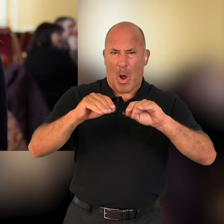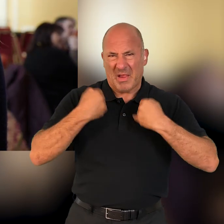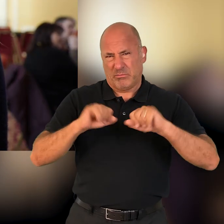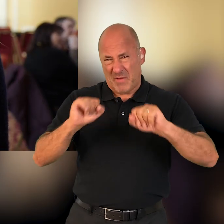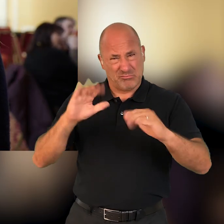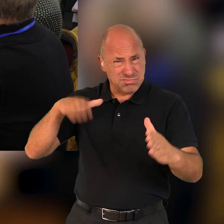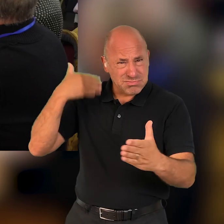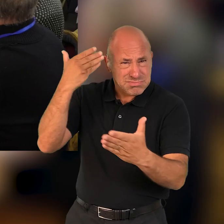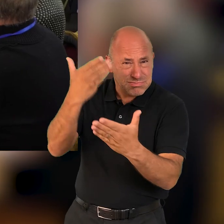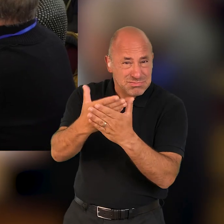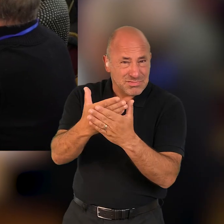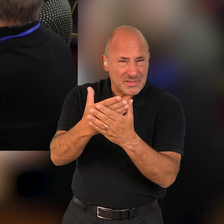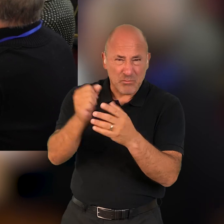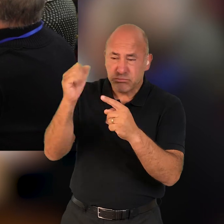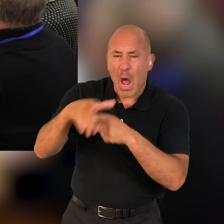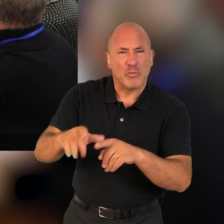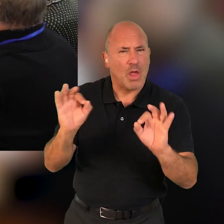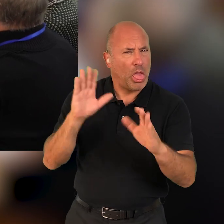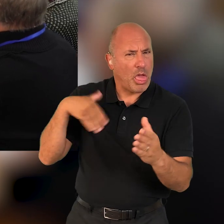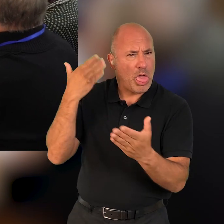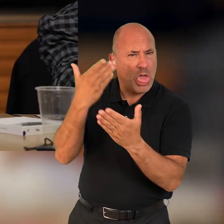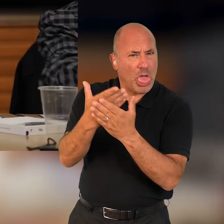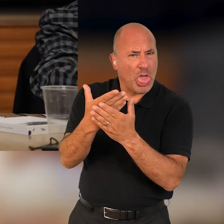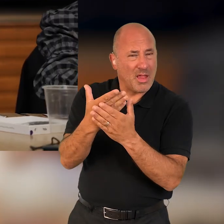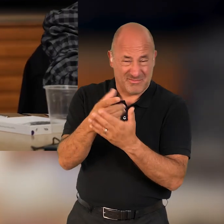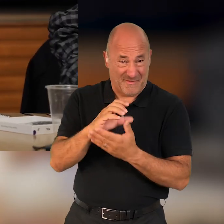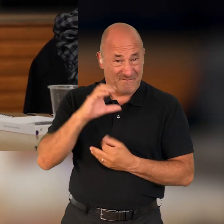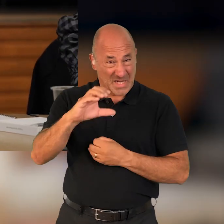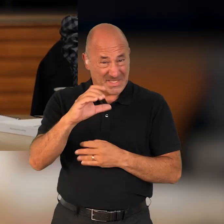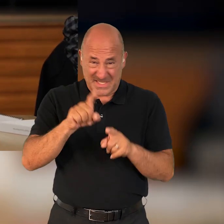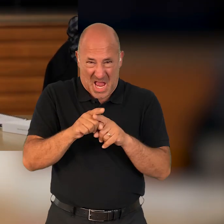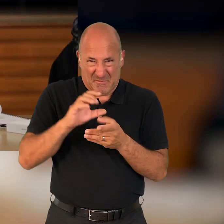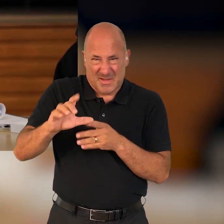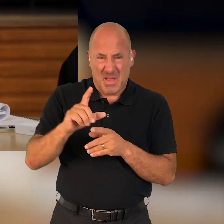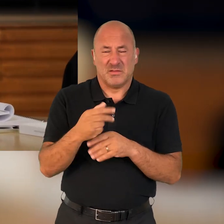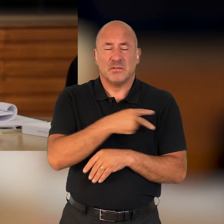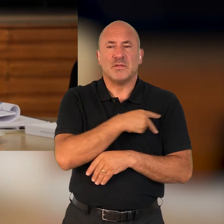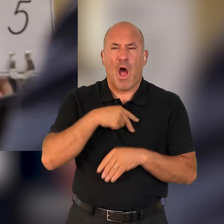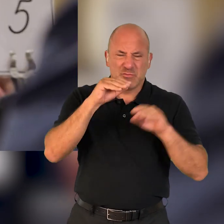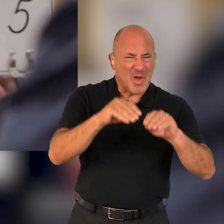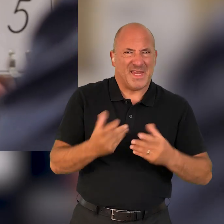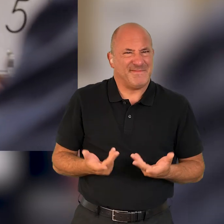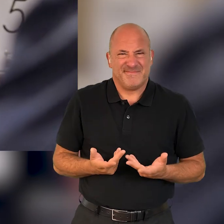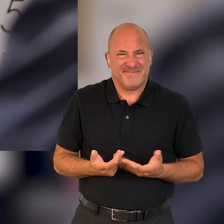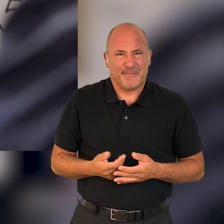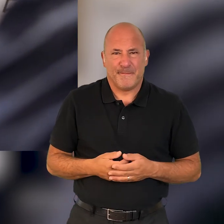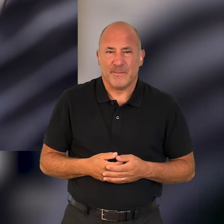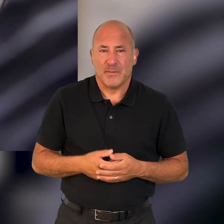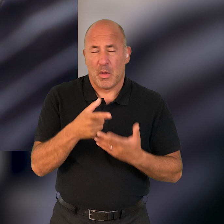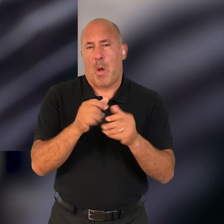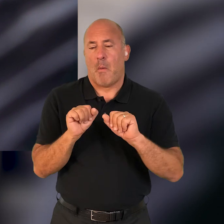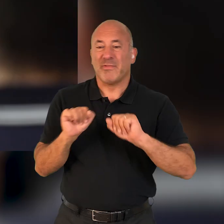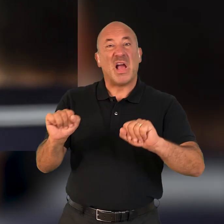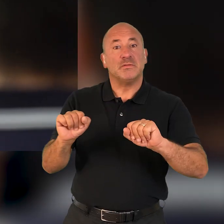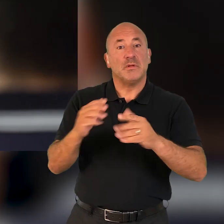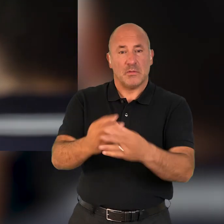and we have done for many years, it's not really where the priority has been, and we see that in terms of funding, but also in terms of